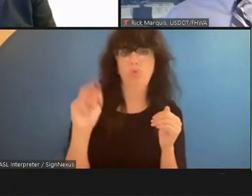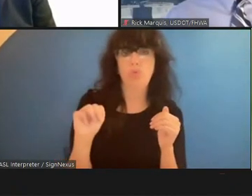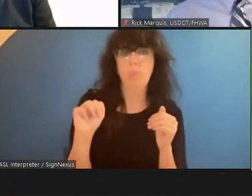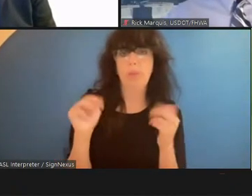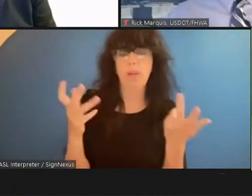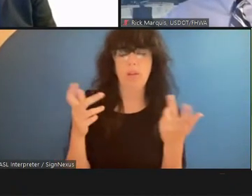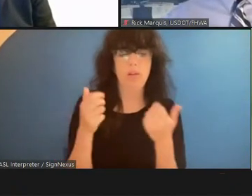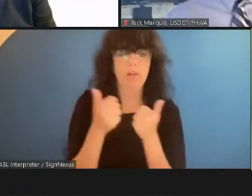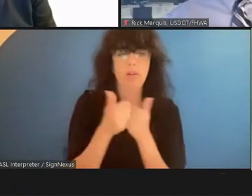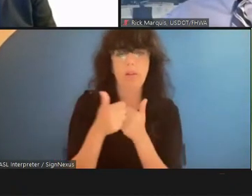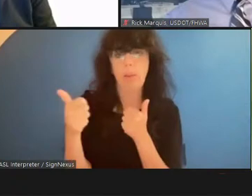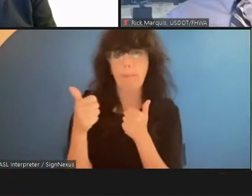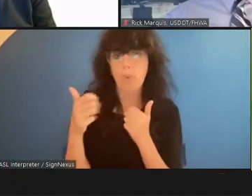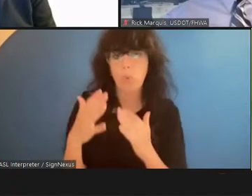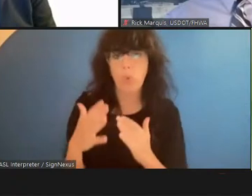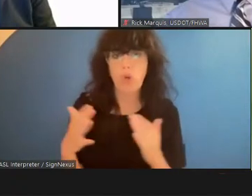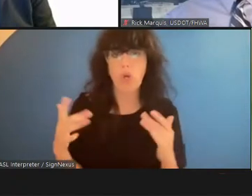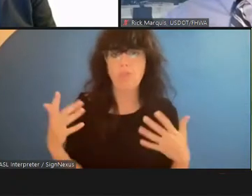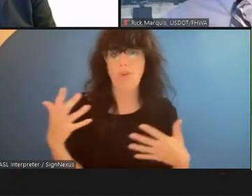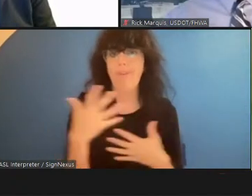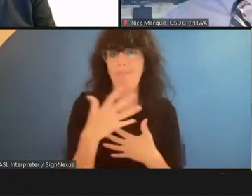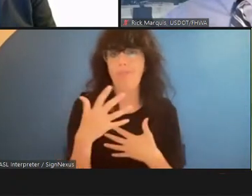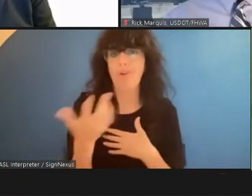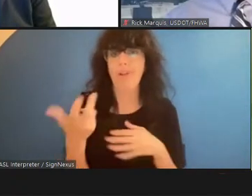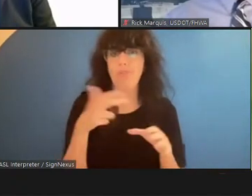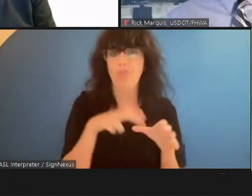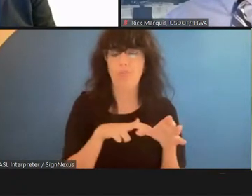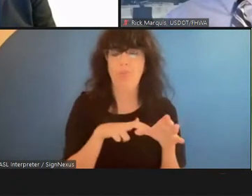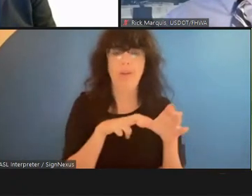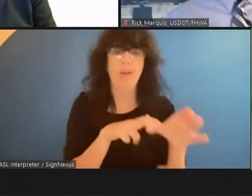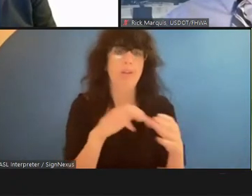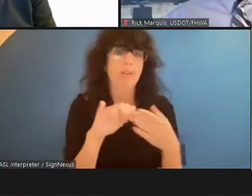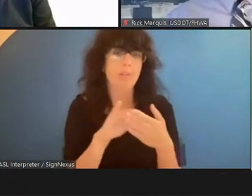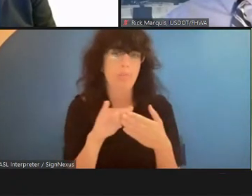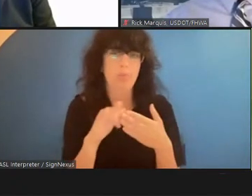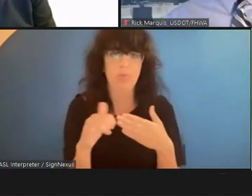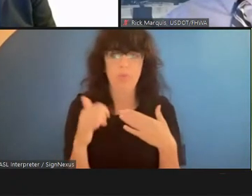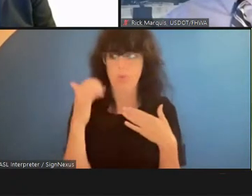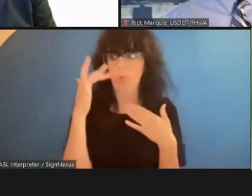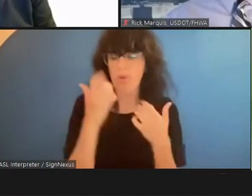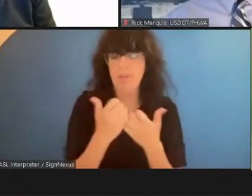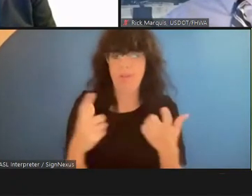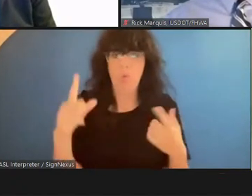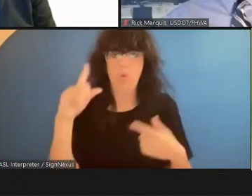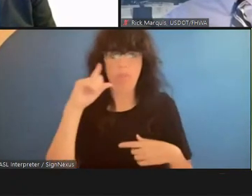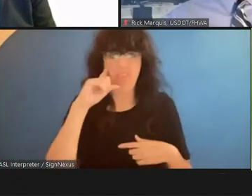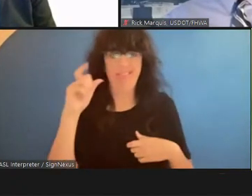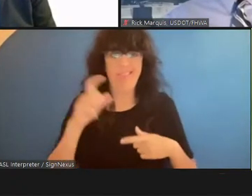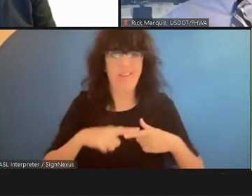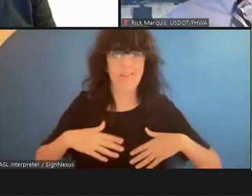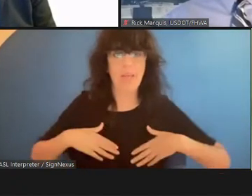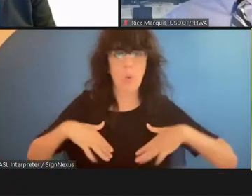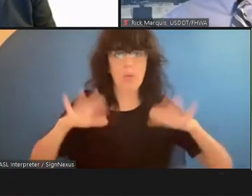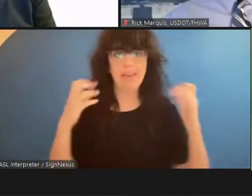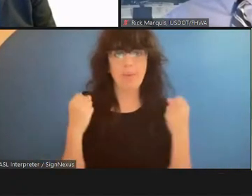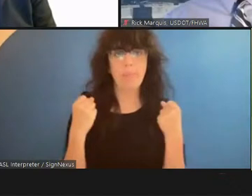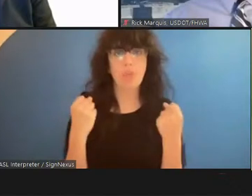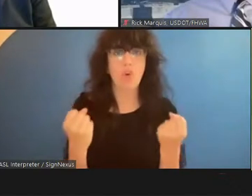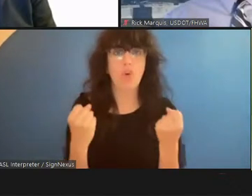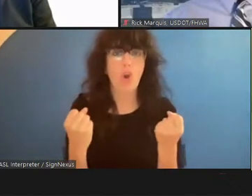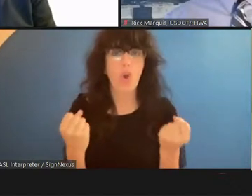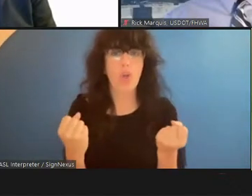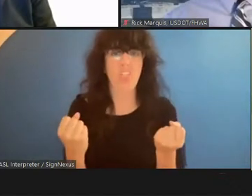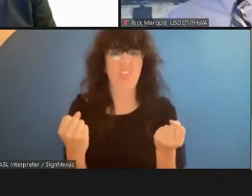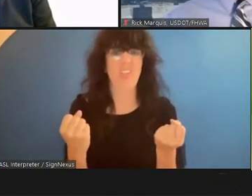commuters are afraid to ride mass transit so why does anyone think they will give up their cars and put their